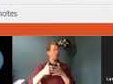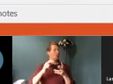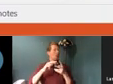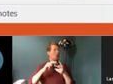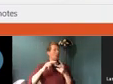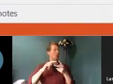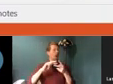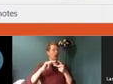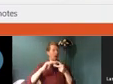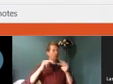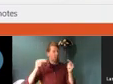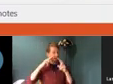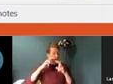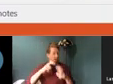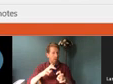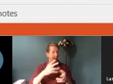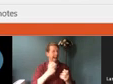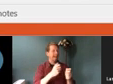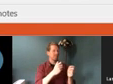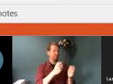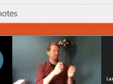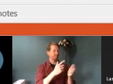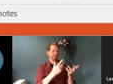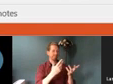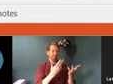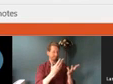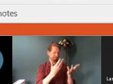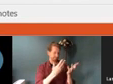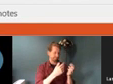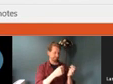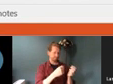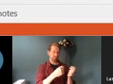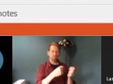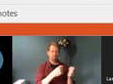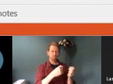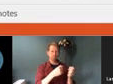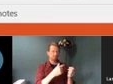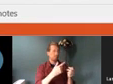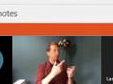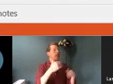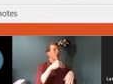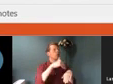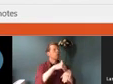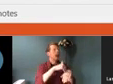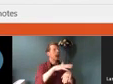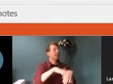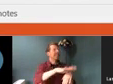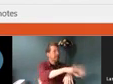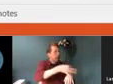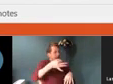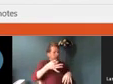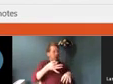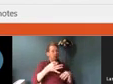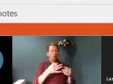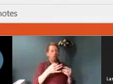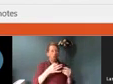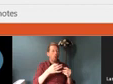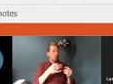So we're starting with a biological material. It could be either from an exhibit from a crime scene, or it could be, for example, here